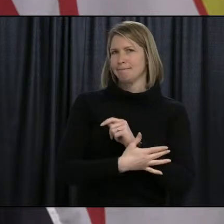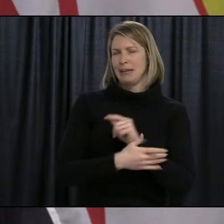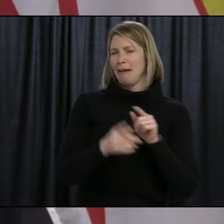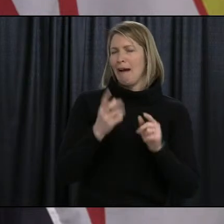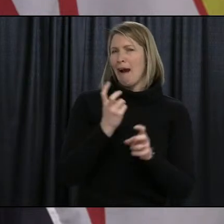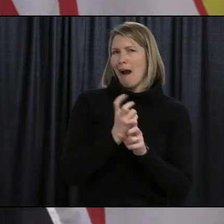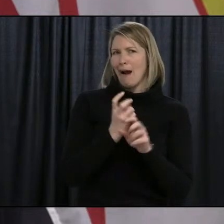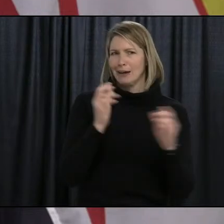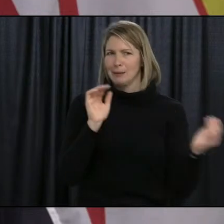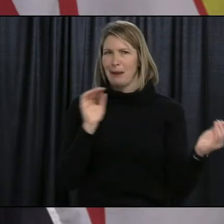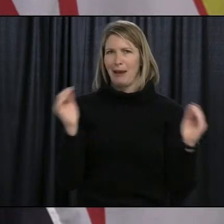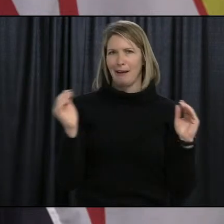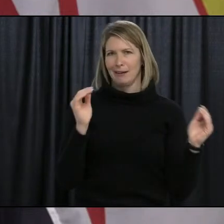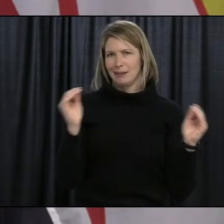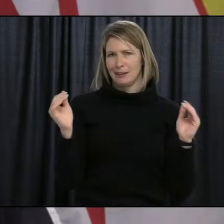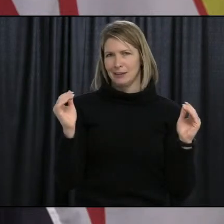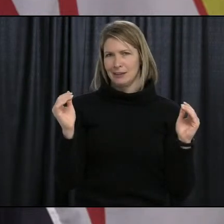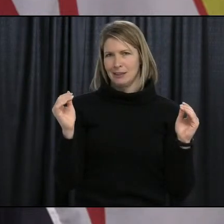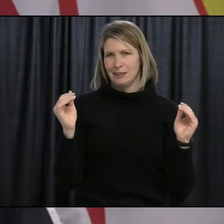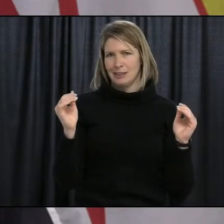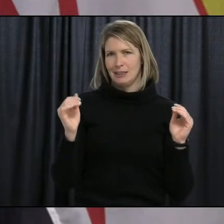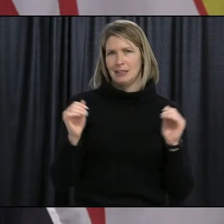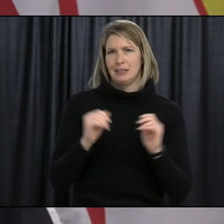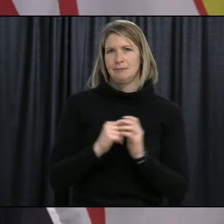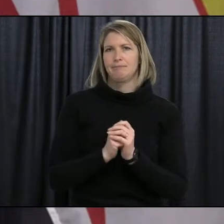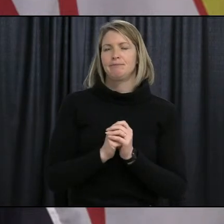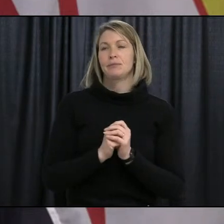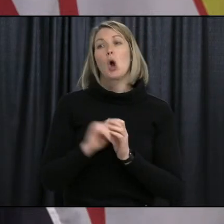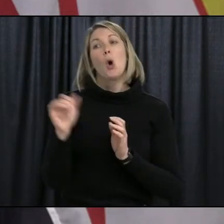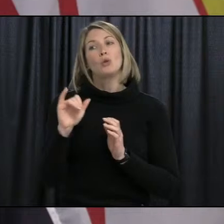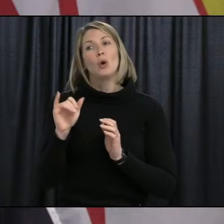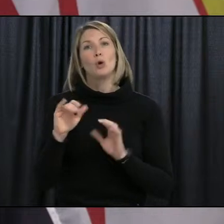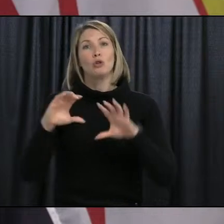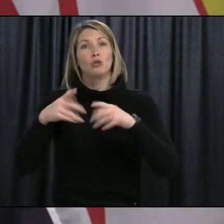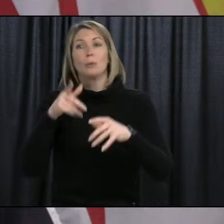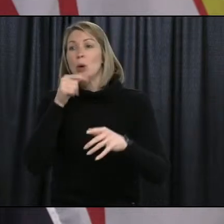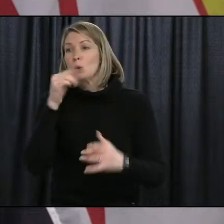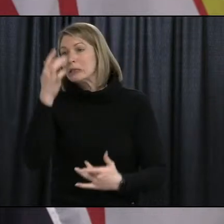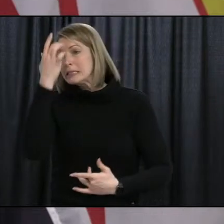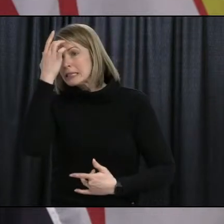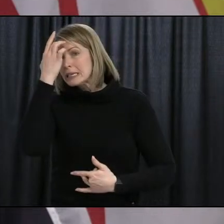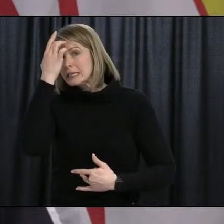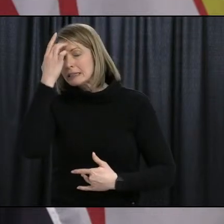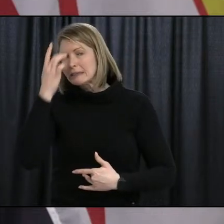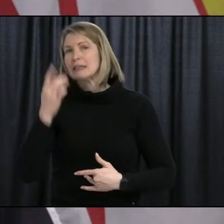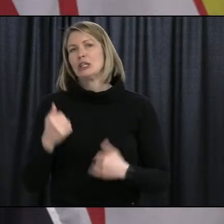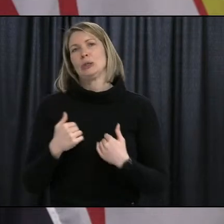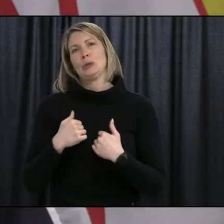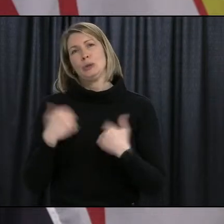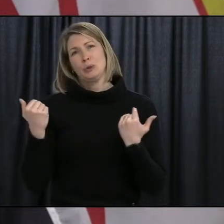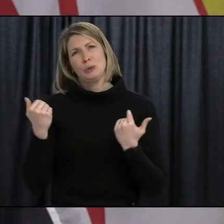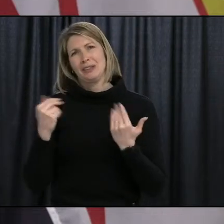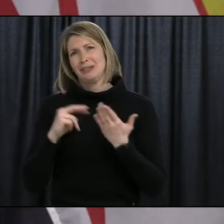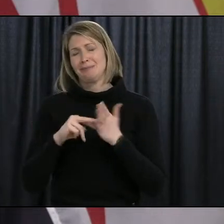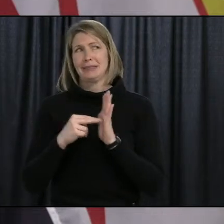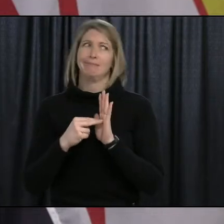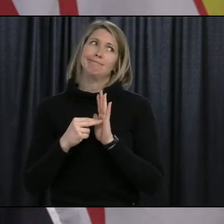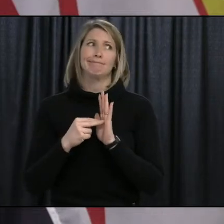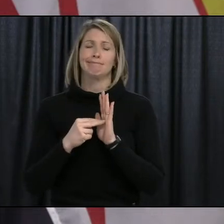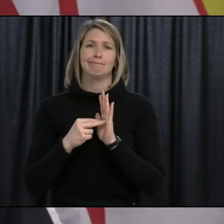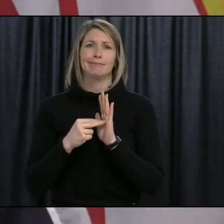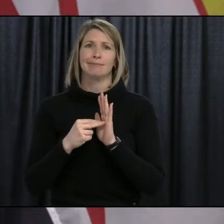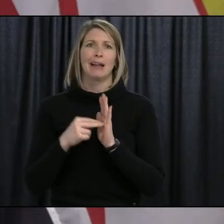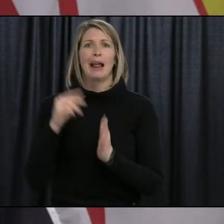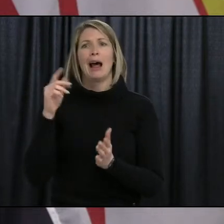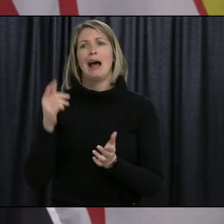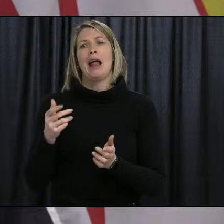need to remember, though, with any of these variants is that if you're more infectious, you're going to get more people infected if